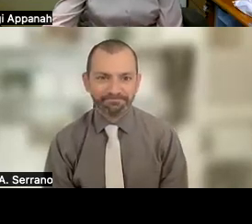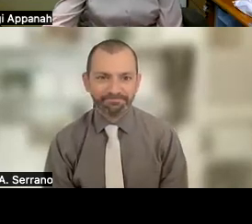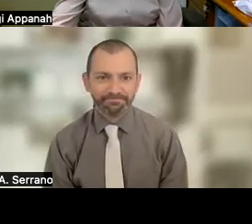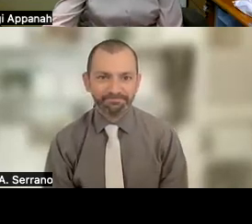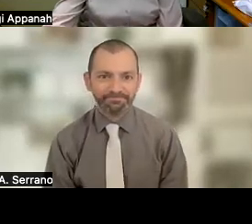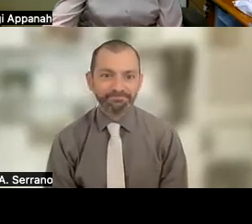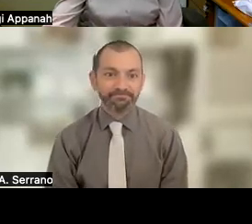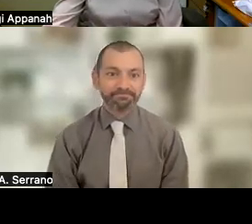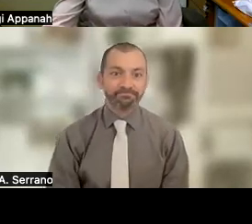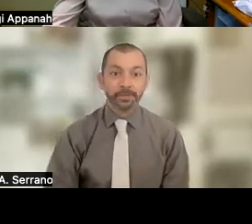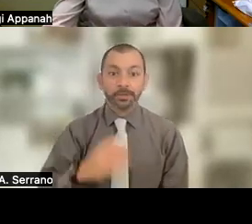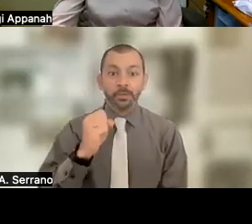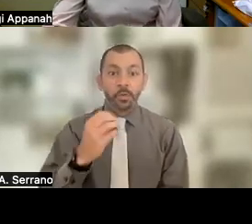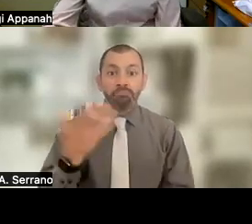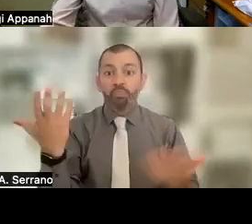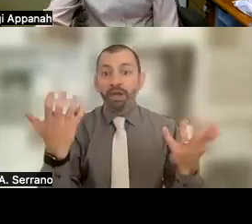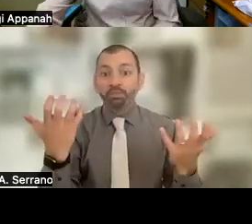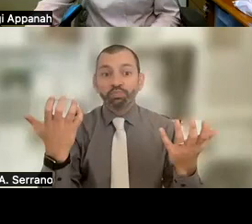needs?